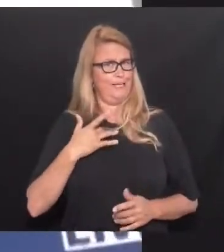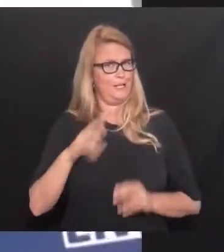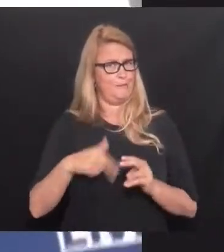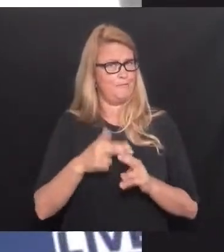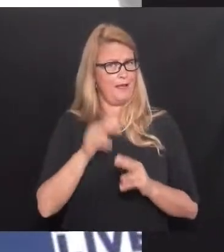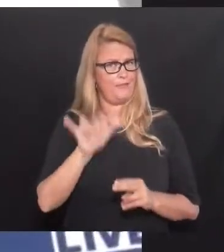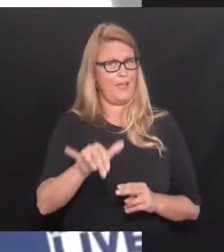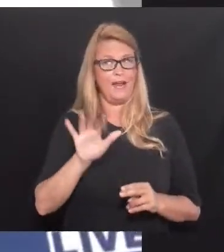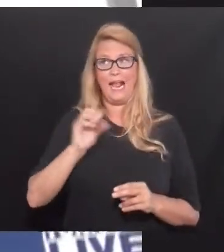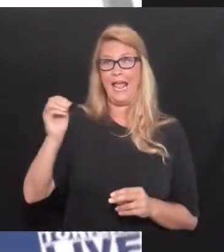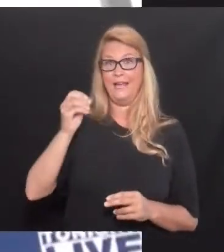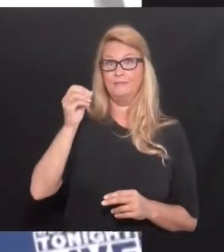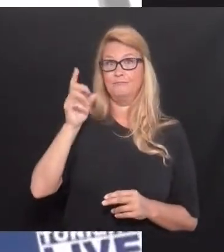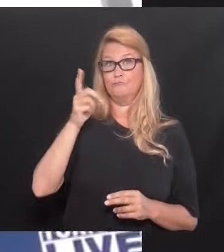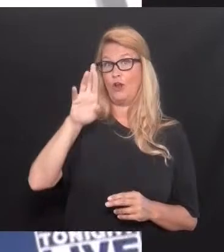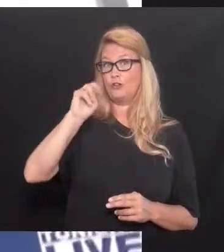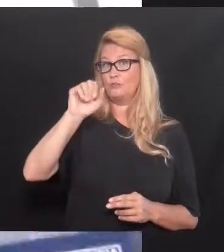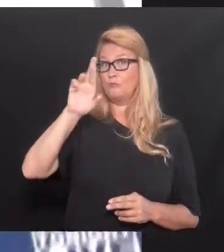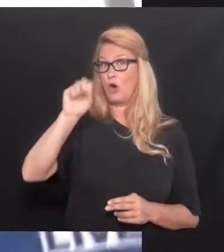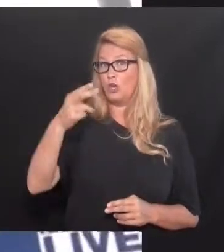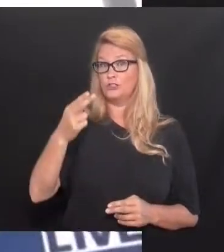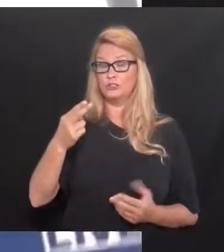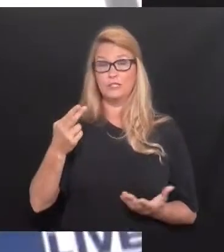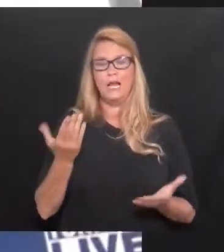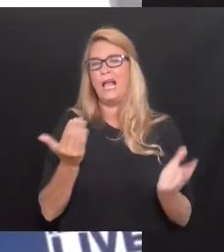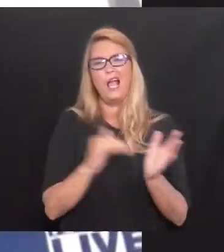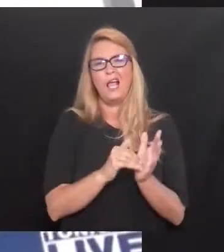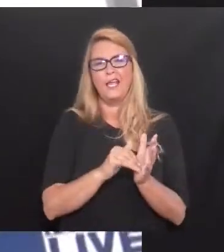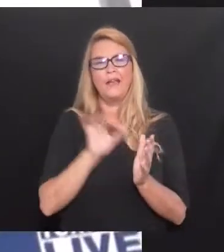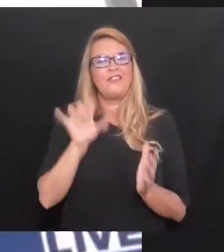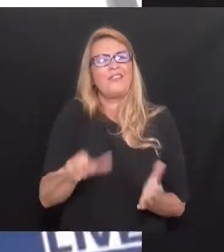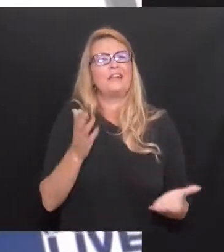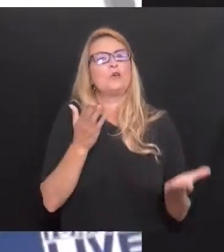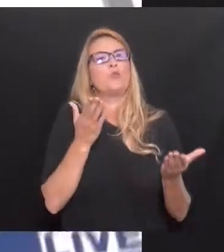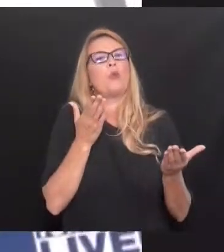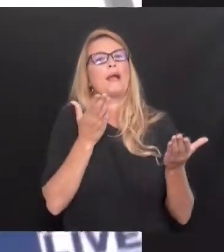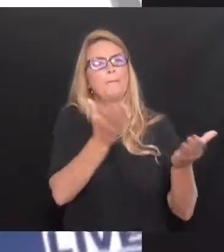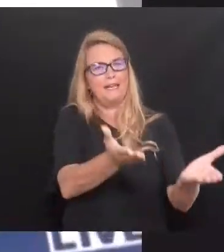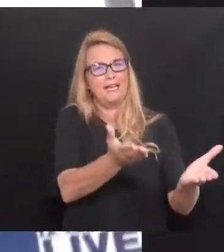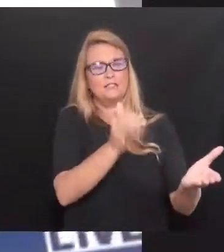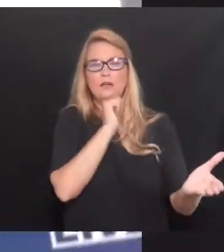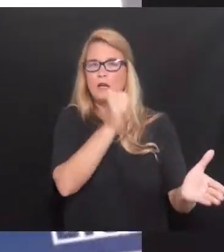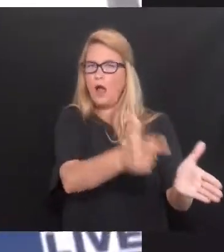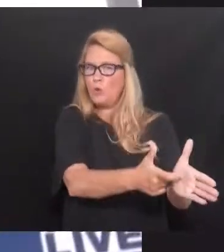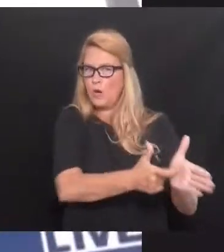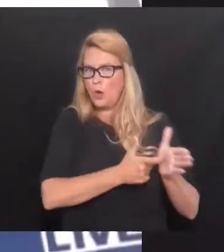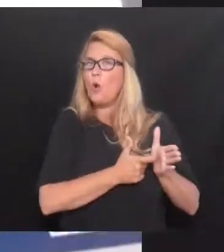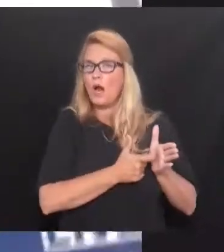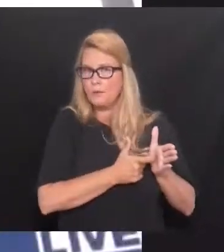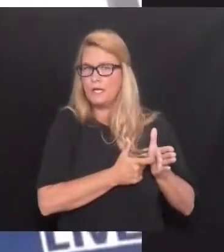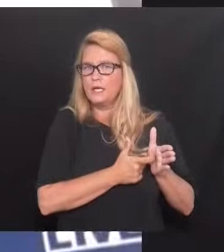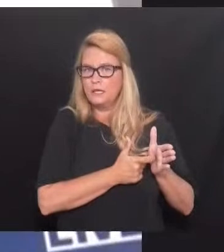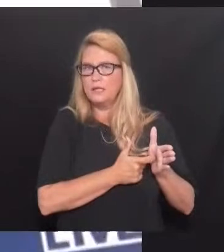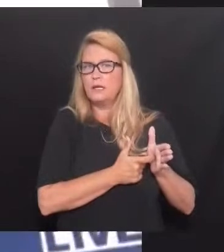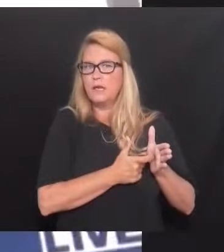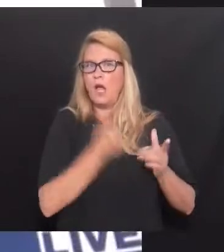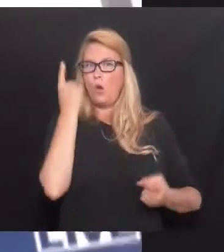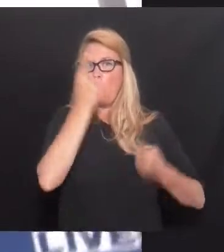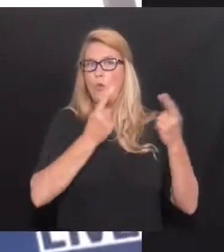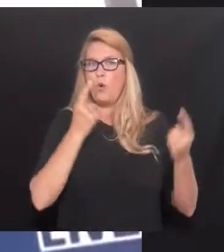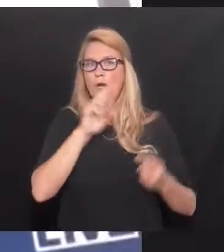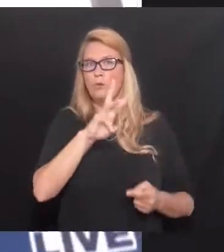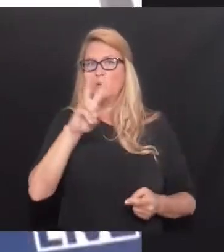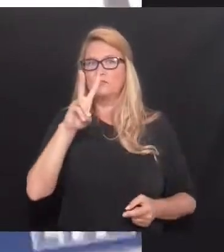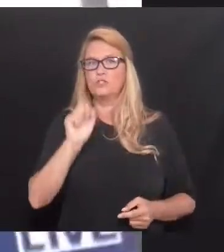the doctors from a medical standpoint. And this is, again, a recommendation. It's not a requirement. And I'm wondering if West Virginia is going